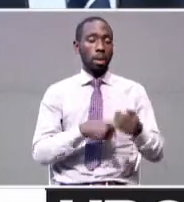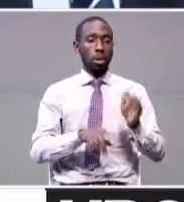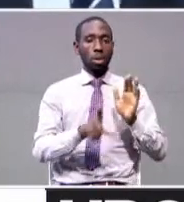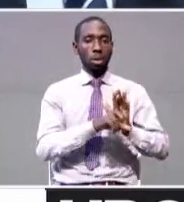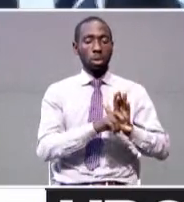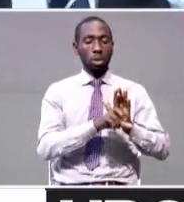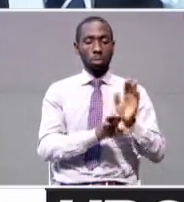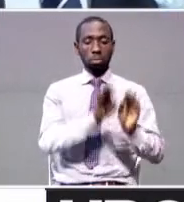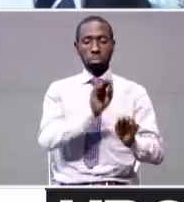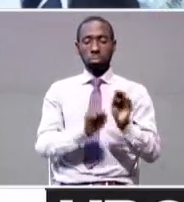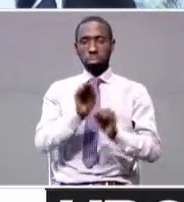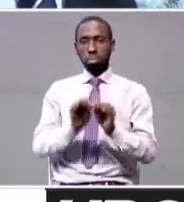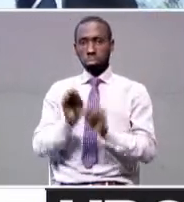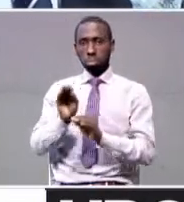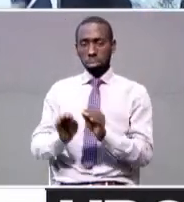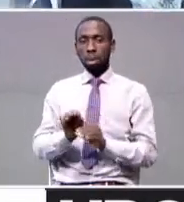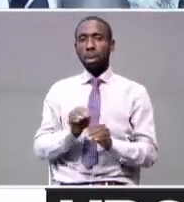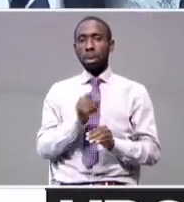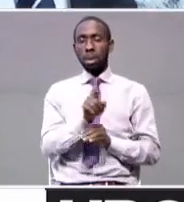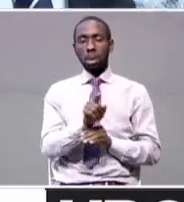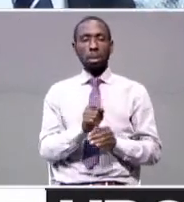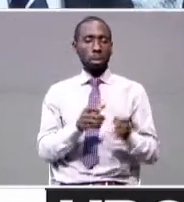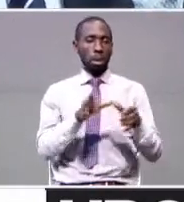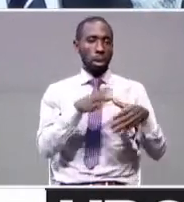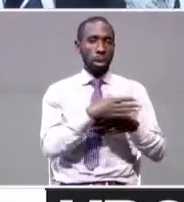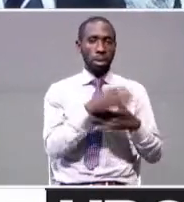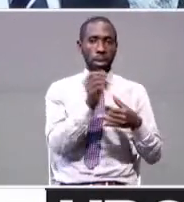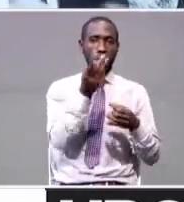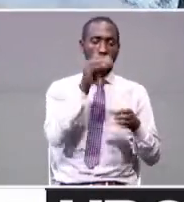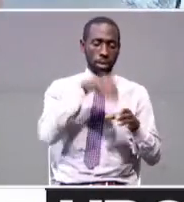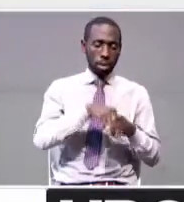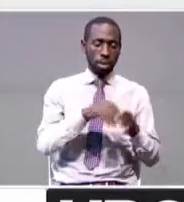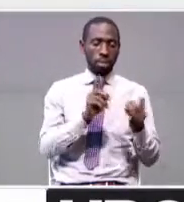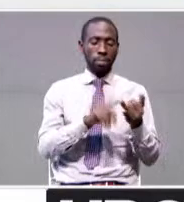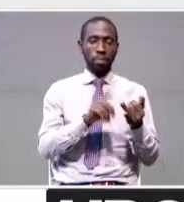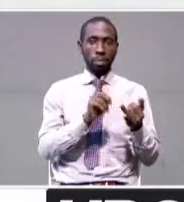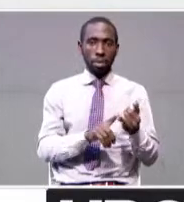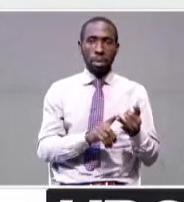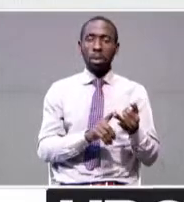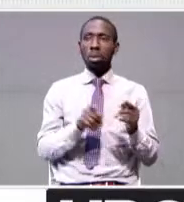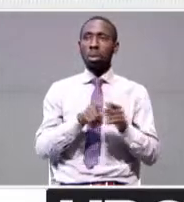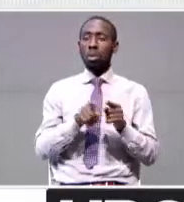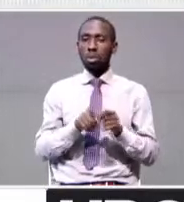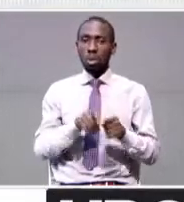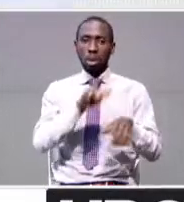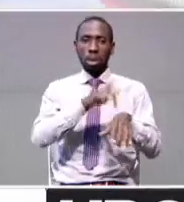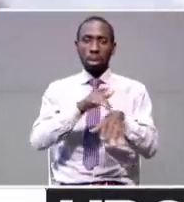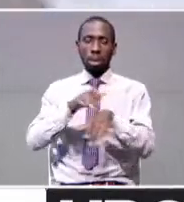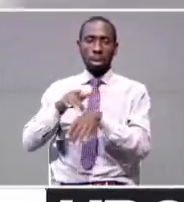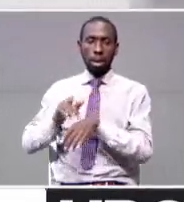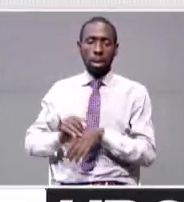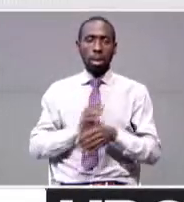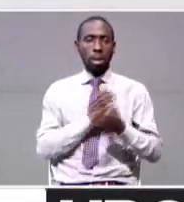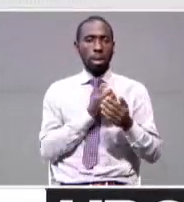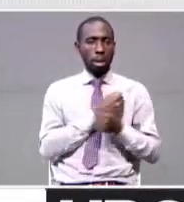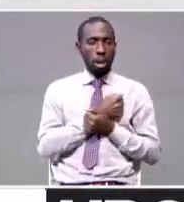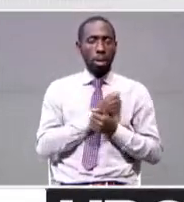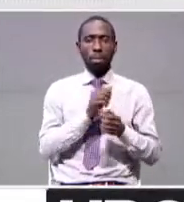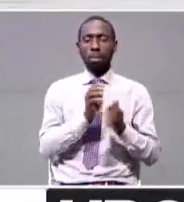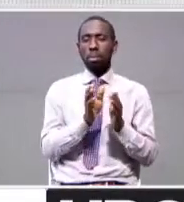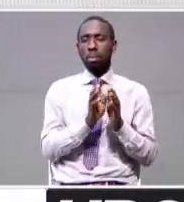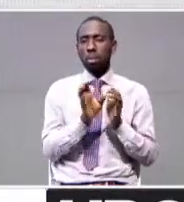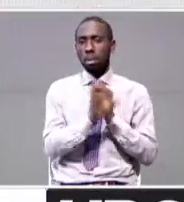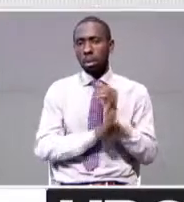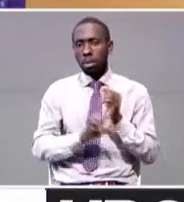okuteekebwawo gagendereddwamu okutwaliramu obuwangwa n'ennono z'abannayuganda okubateekamu omutima gw'obwagazi bw'ensi yaabwe nga